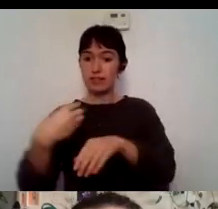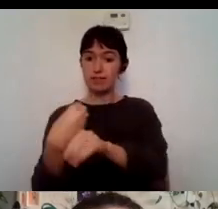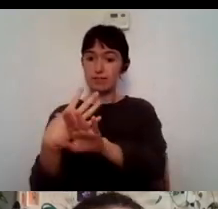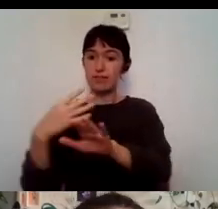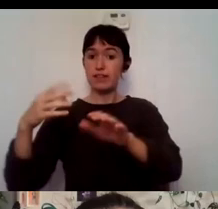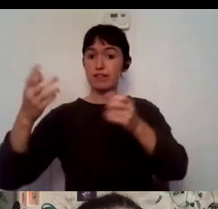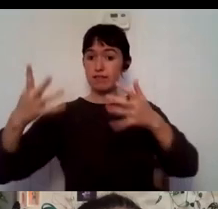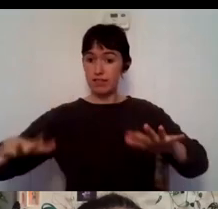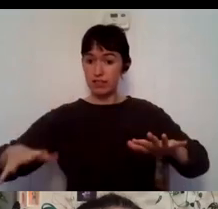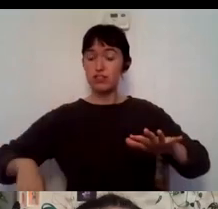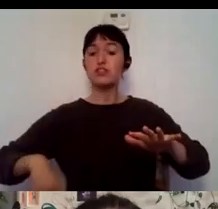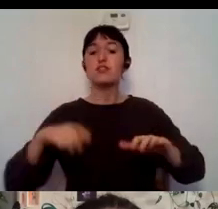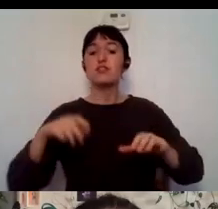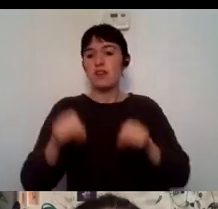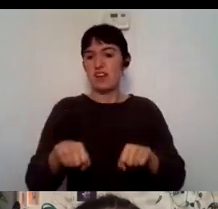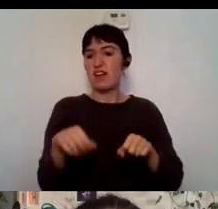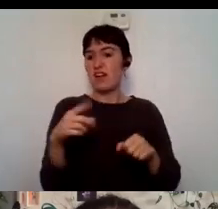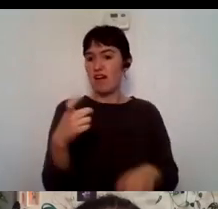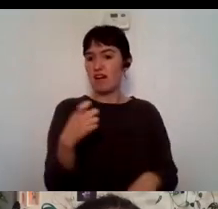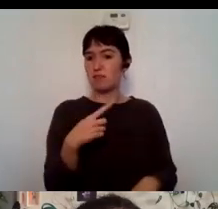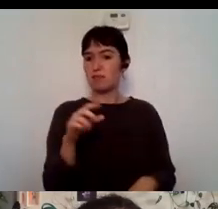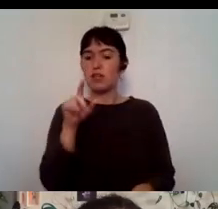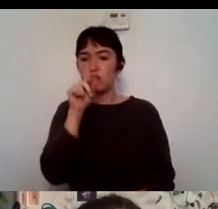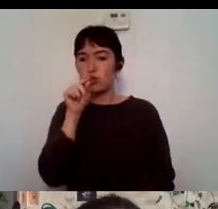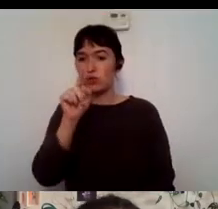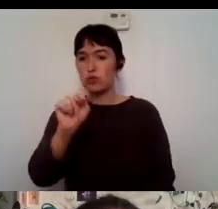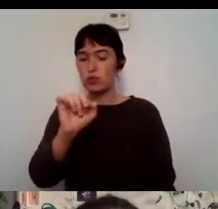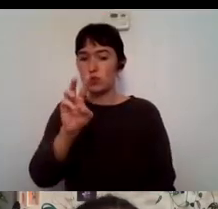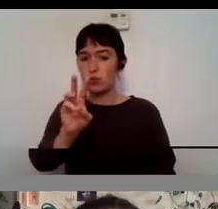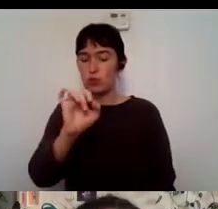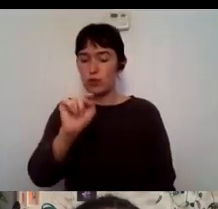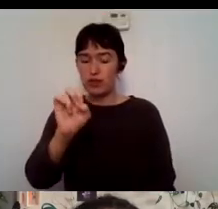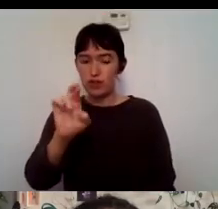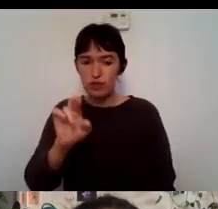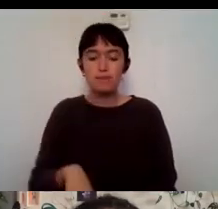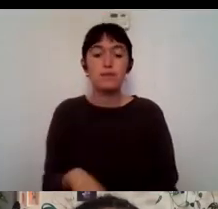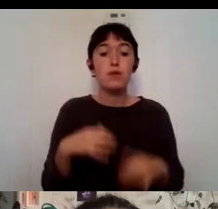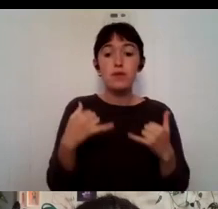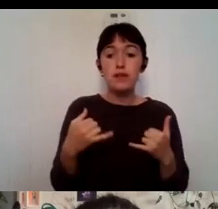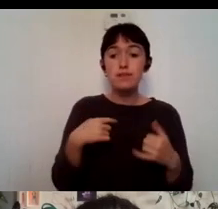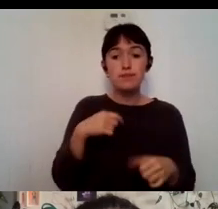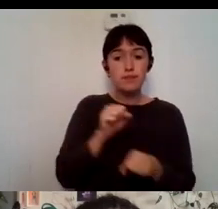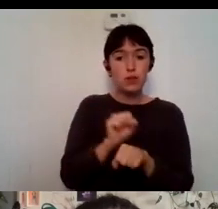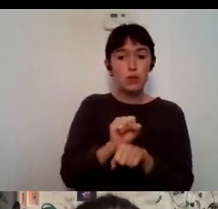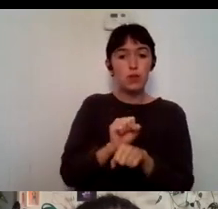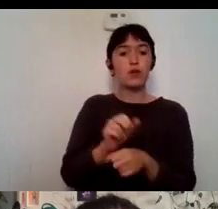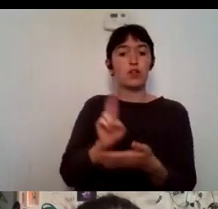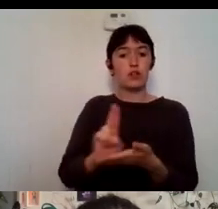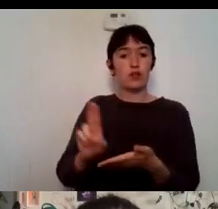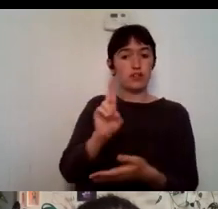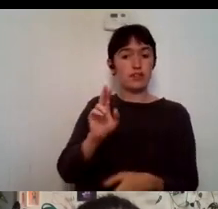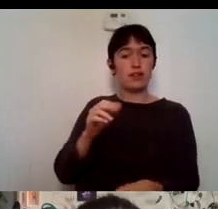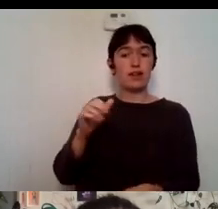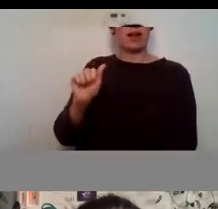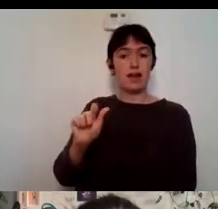that we've been on a long journey. So currently I'm at the University of Alberta. I used to work at Ryerson University and also